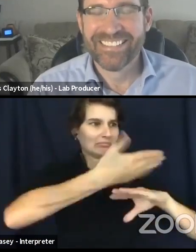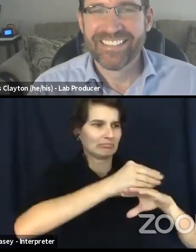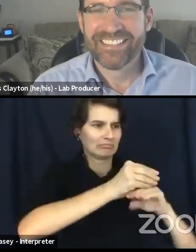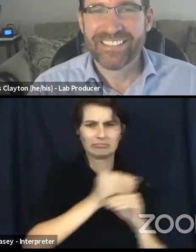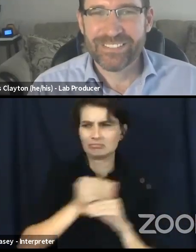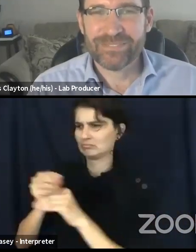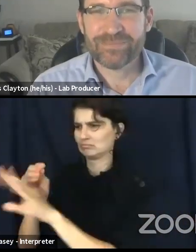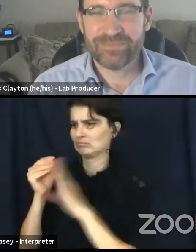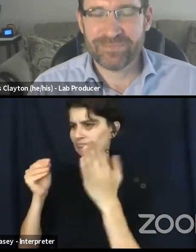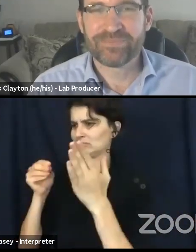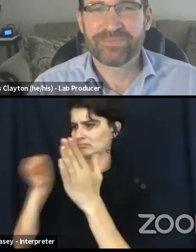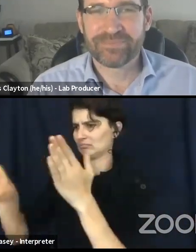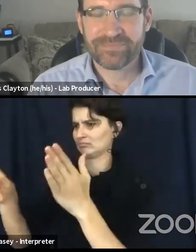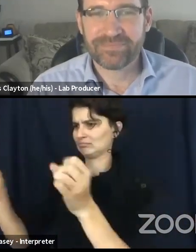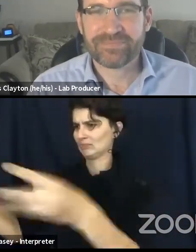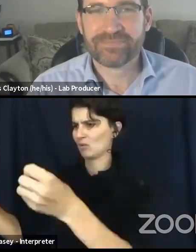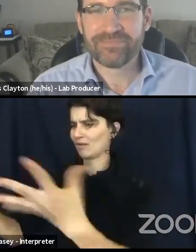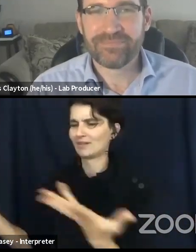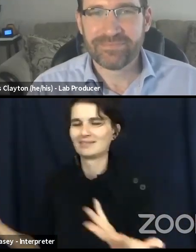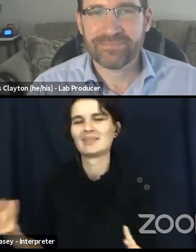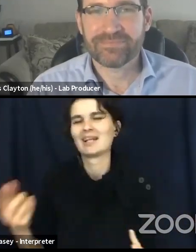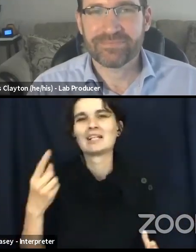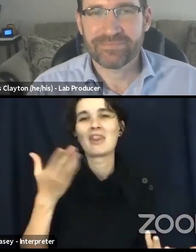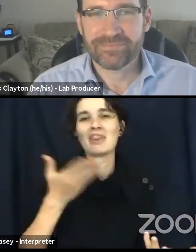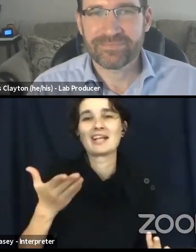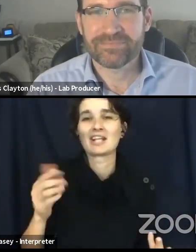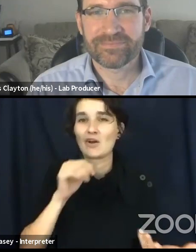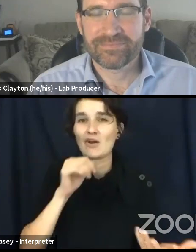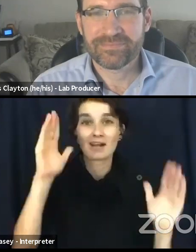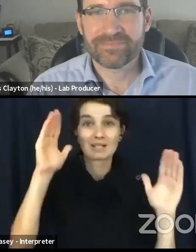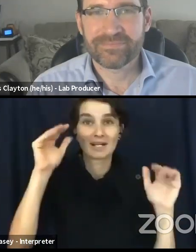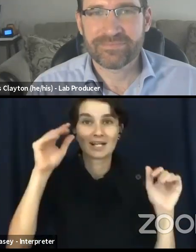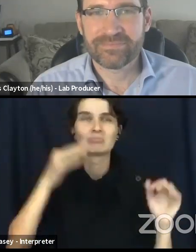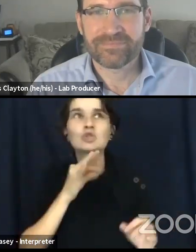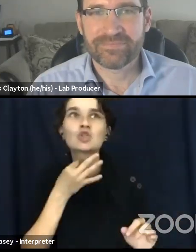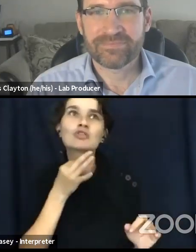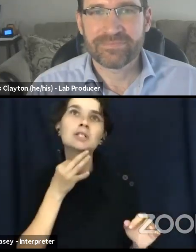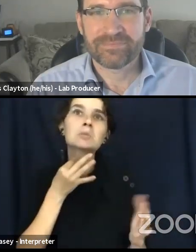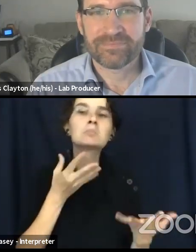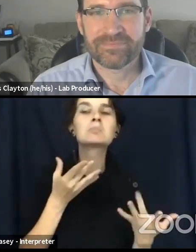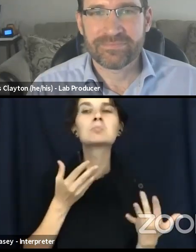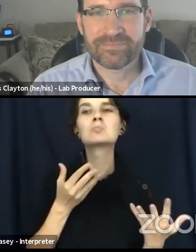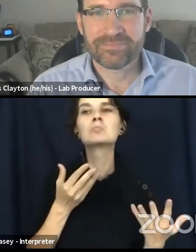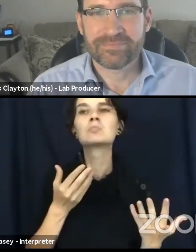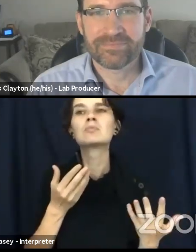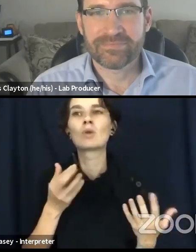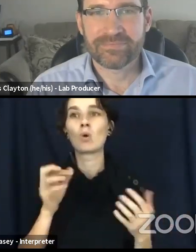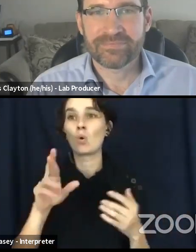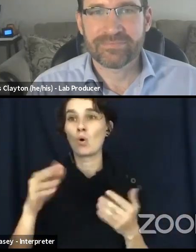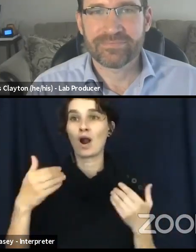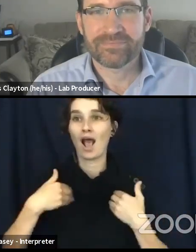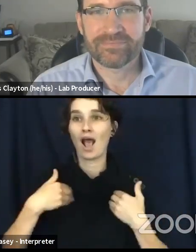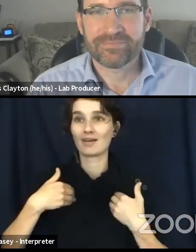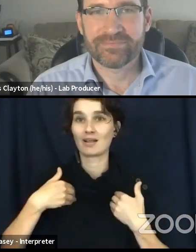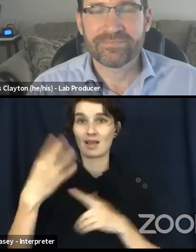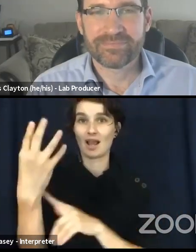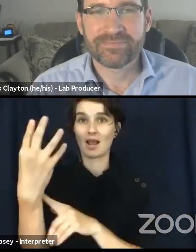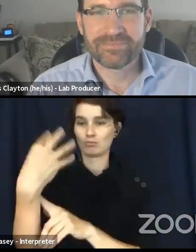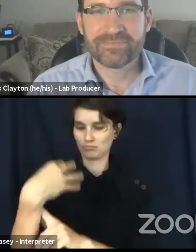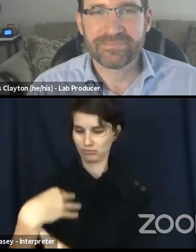unexpected and that are curious to you, and you know, or having the shots start like that and then coming